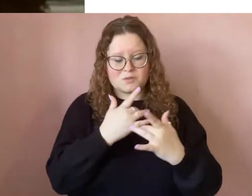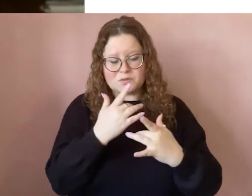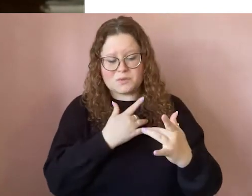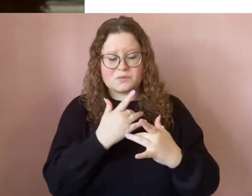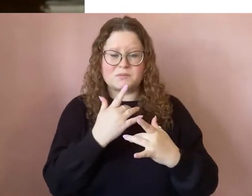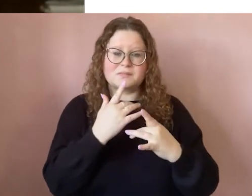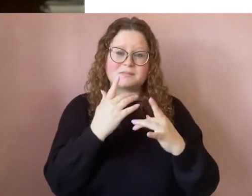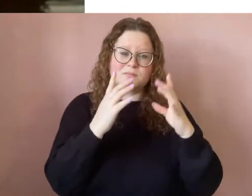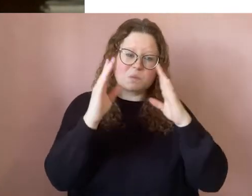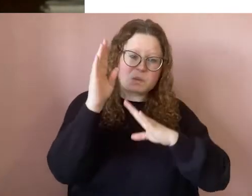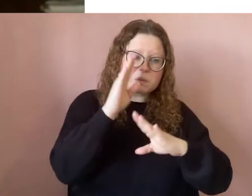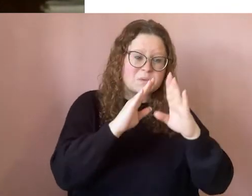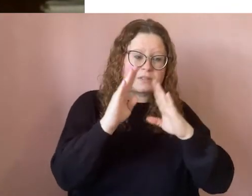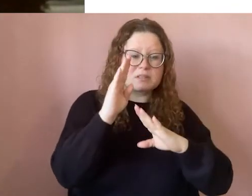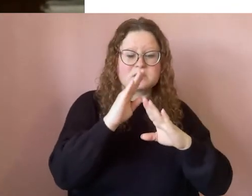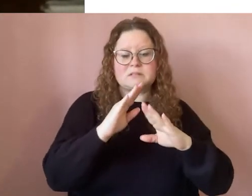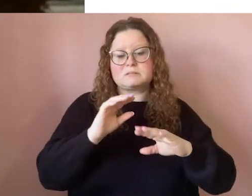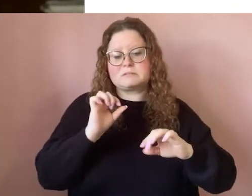equally so.